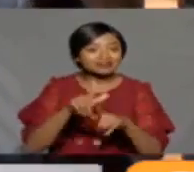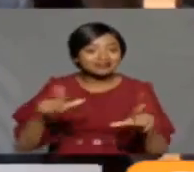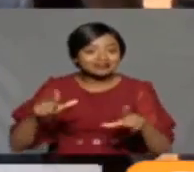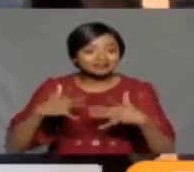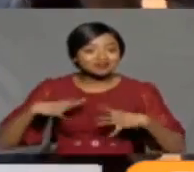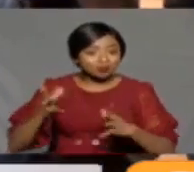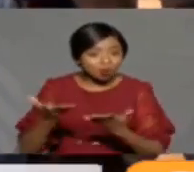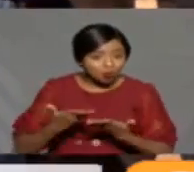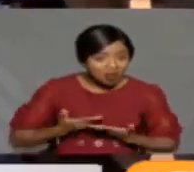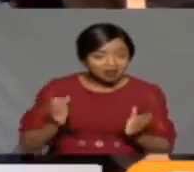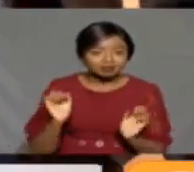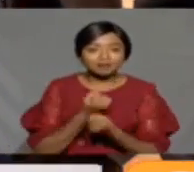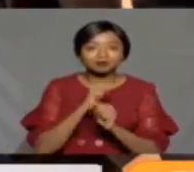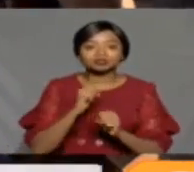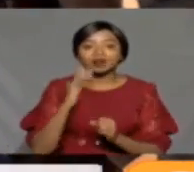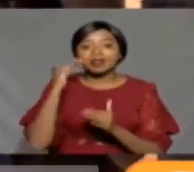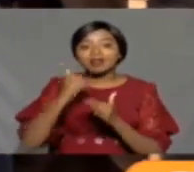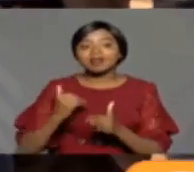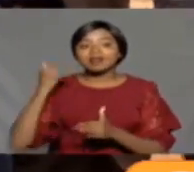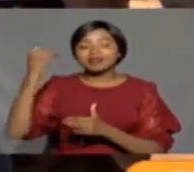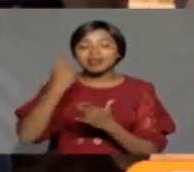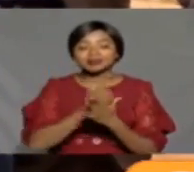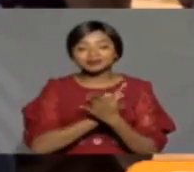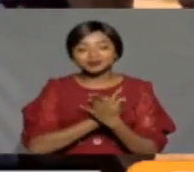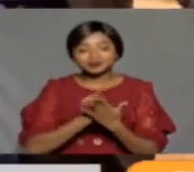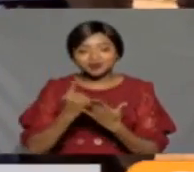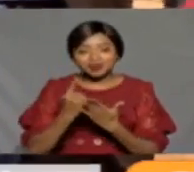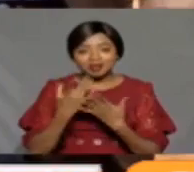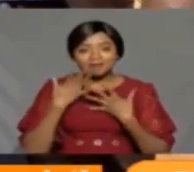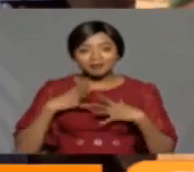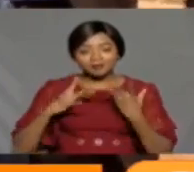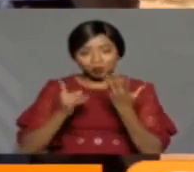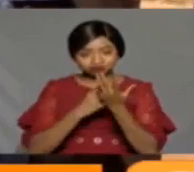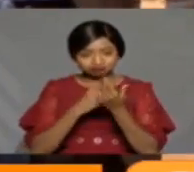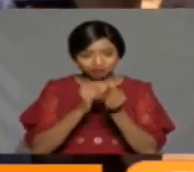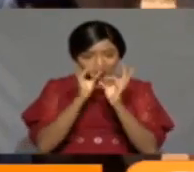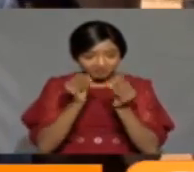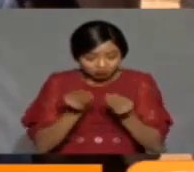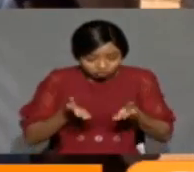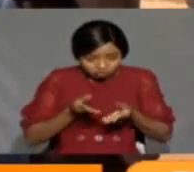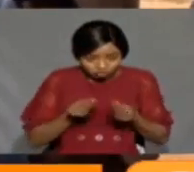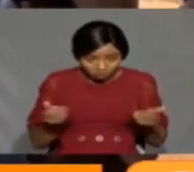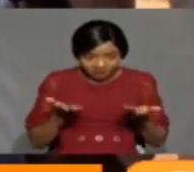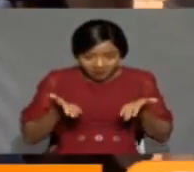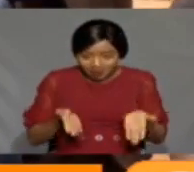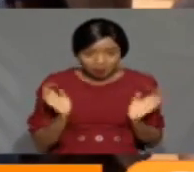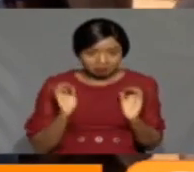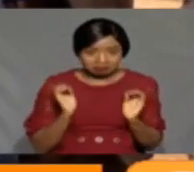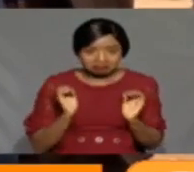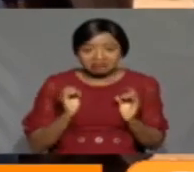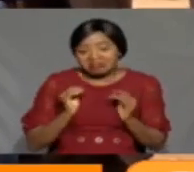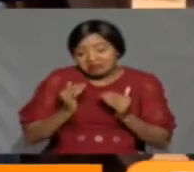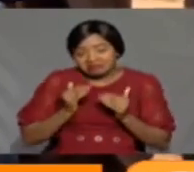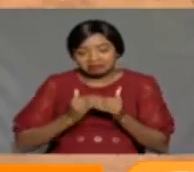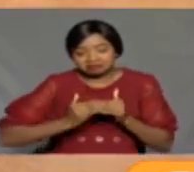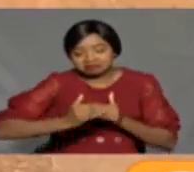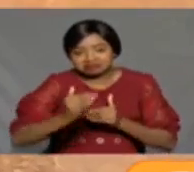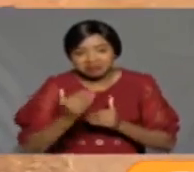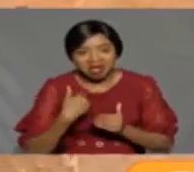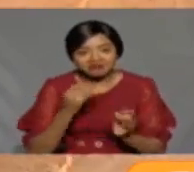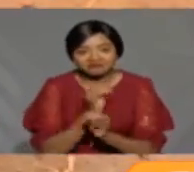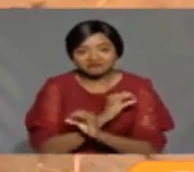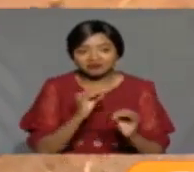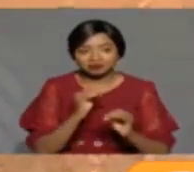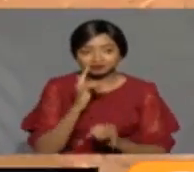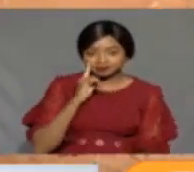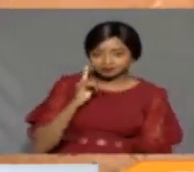zitafunguliwa. Census are beginning next week. And if they don't address it today, then there will be no census in this area. It